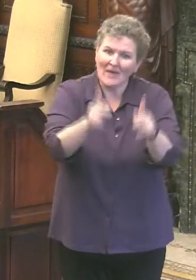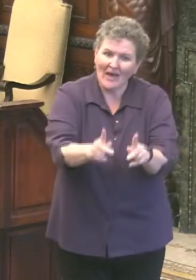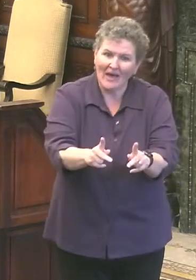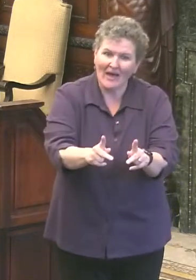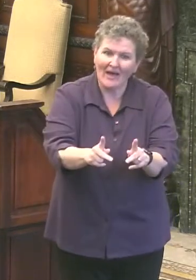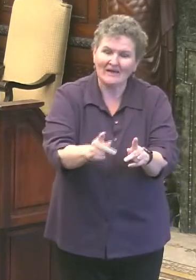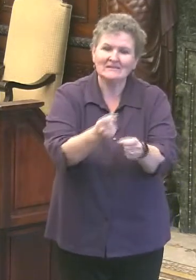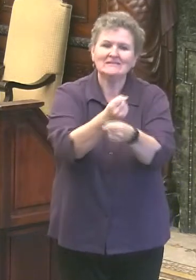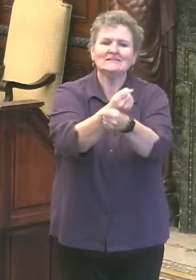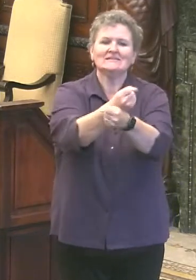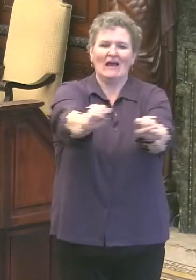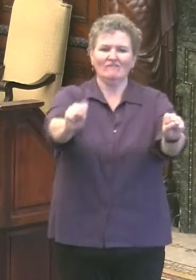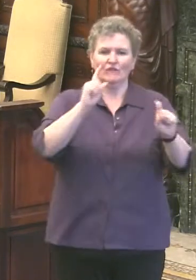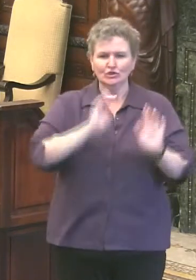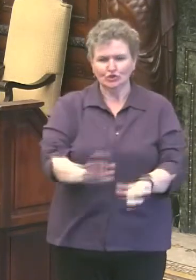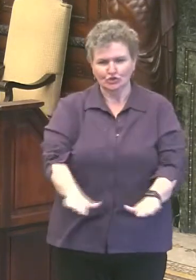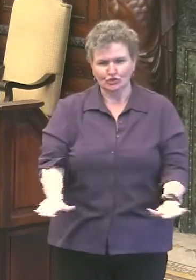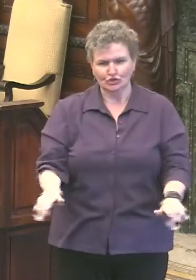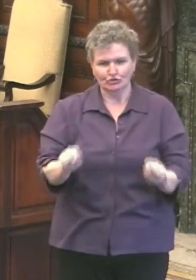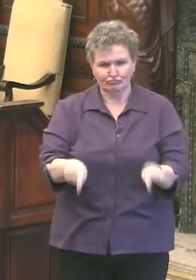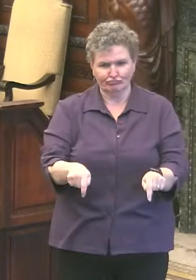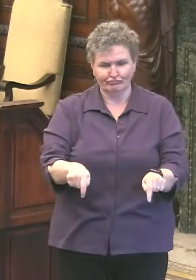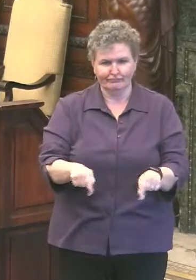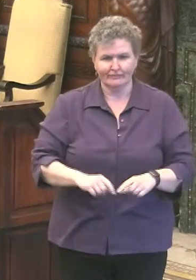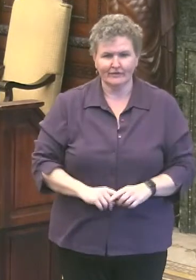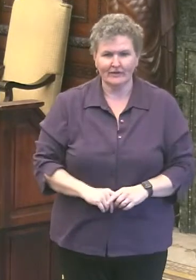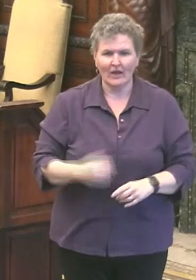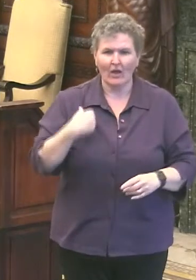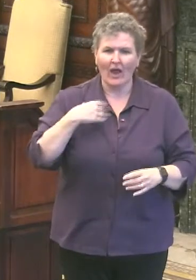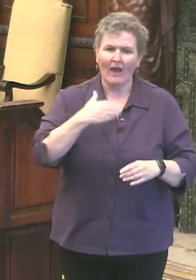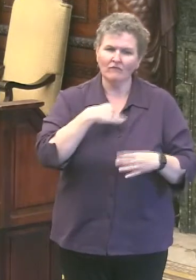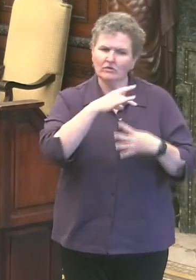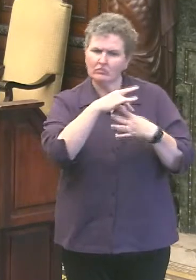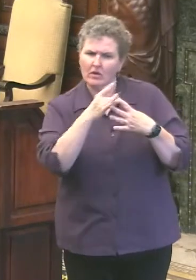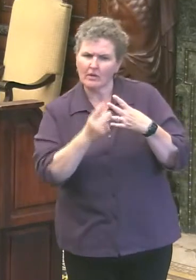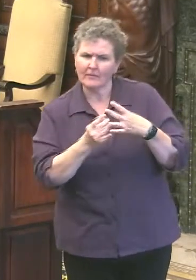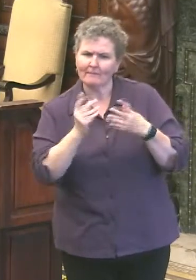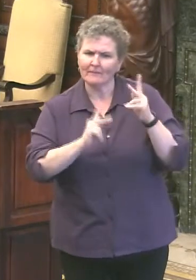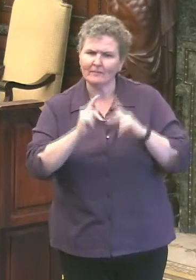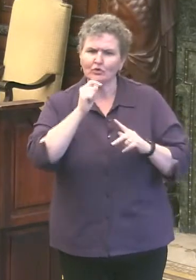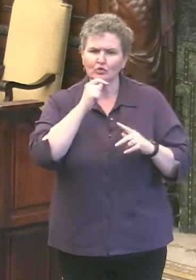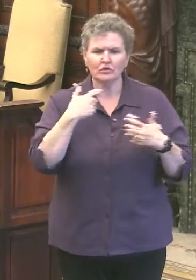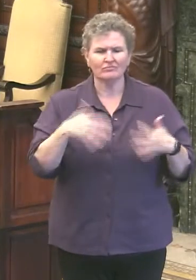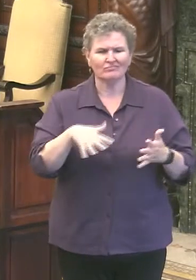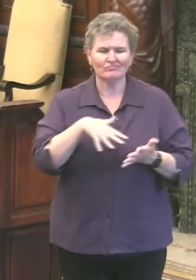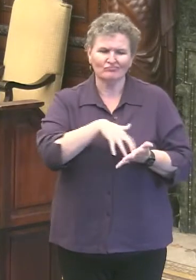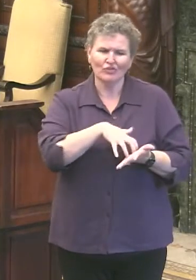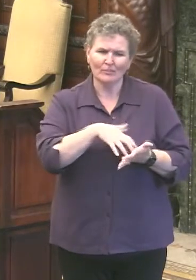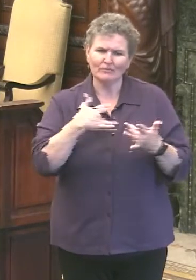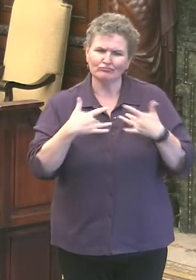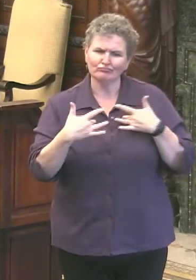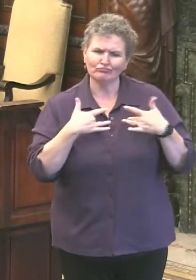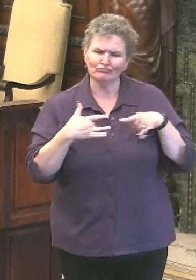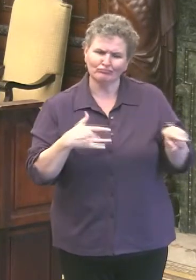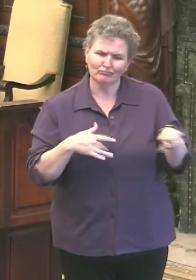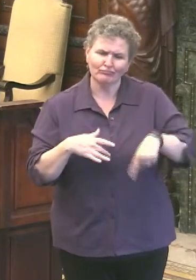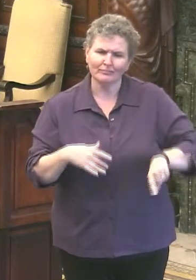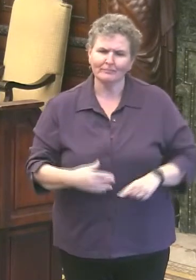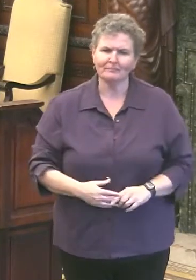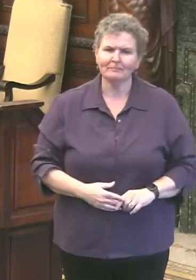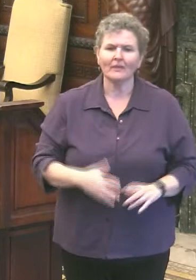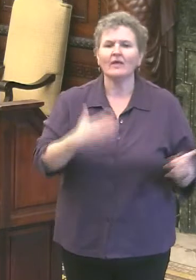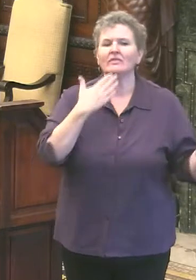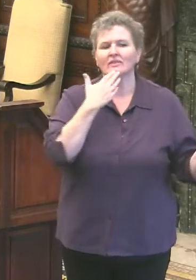children, ensuring that there are options for those who are in vulnerable categories. Thank you, gentlemen.